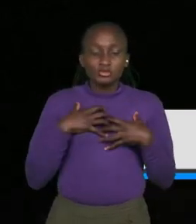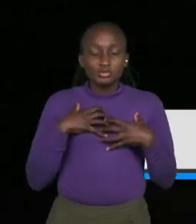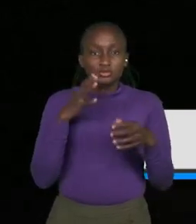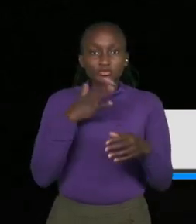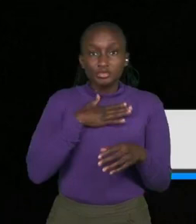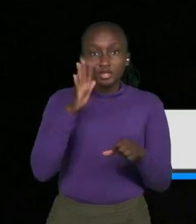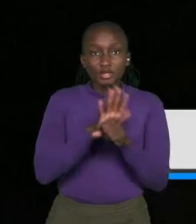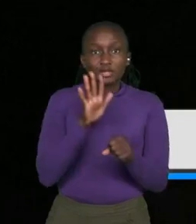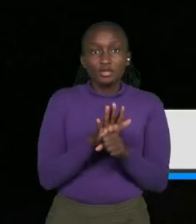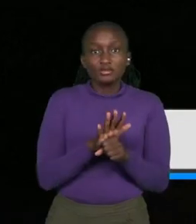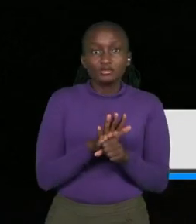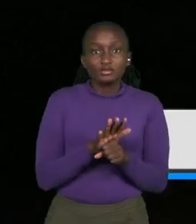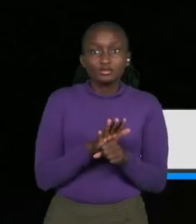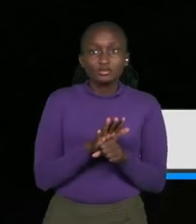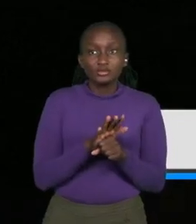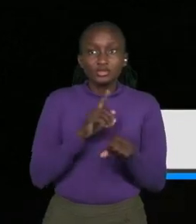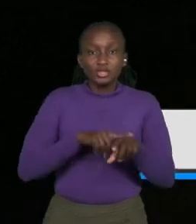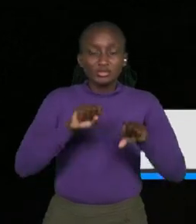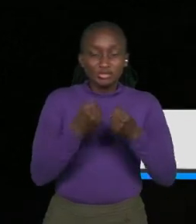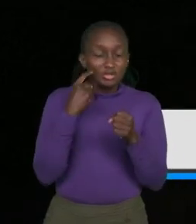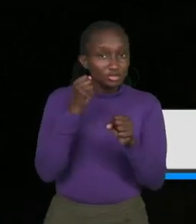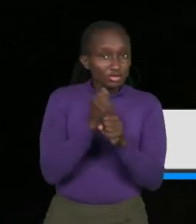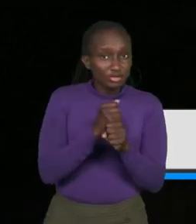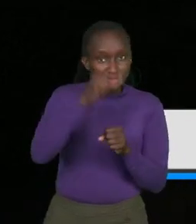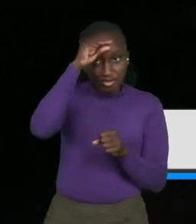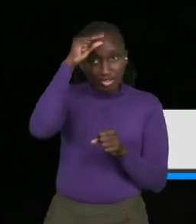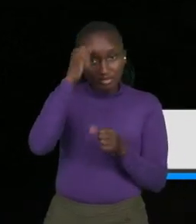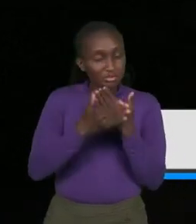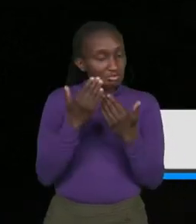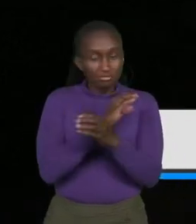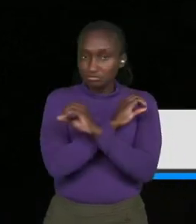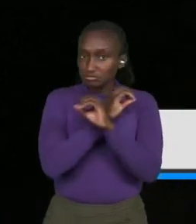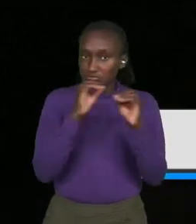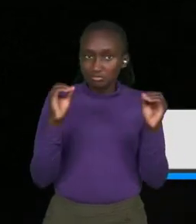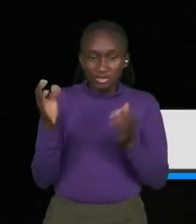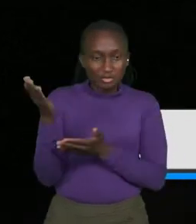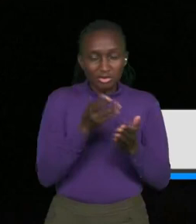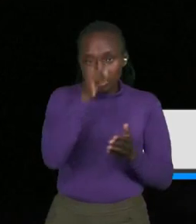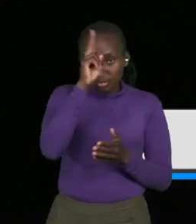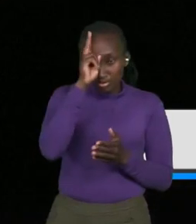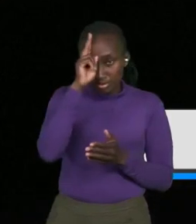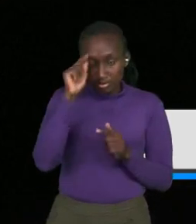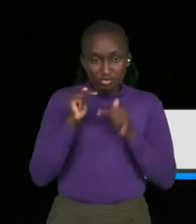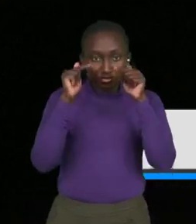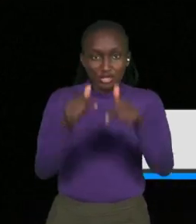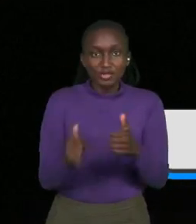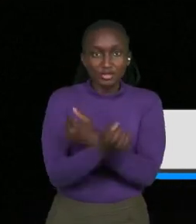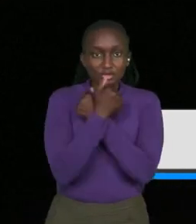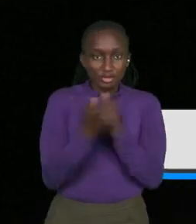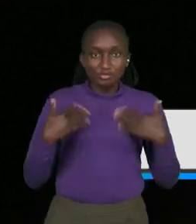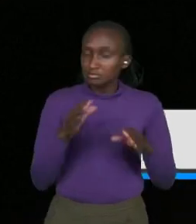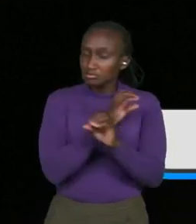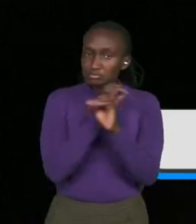when they're breaking the shop, governments don't even care. They don't even like bring a police to come and help the